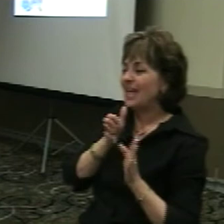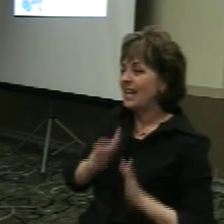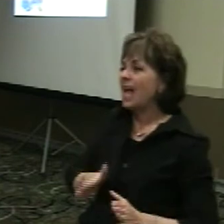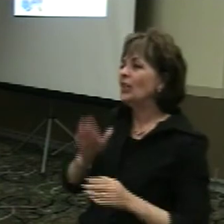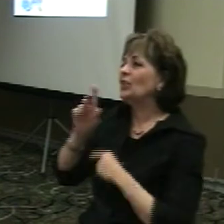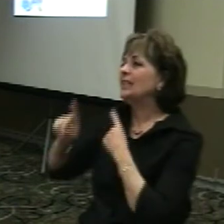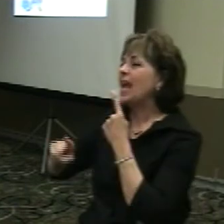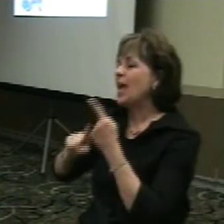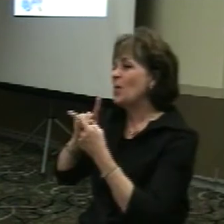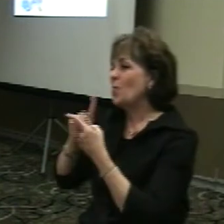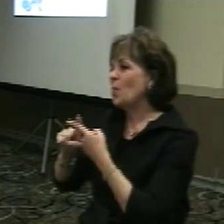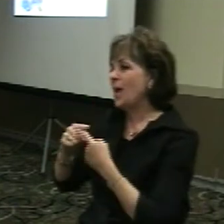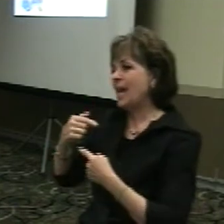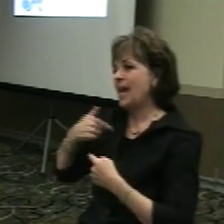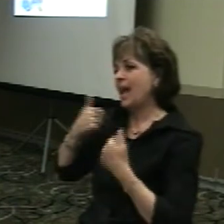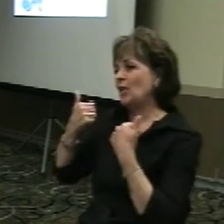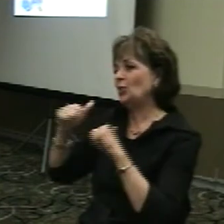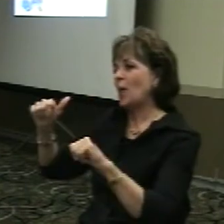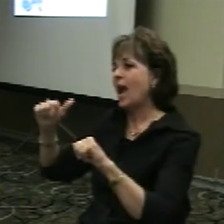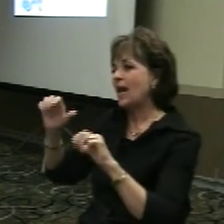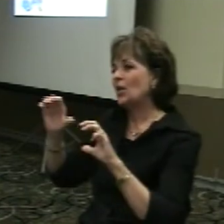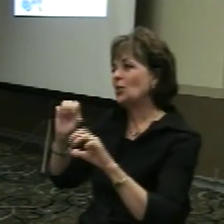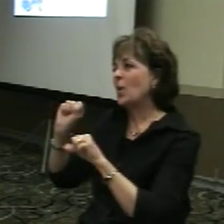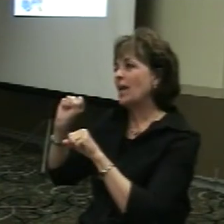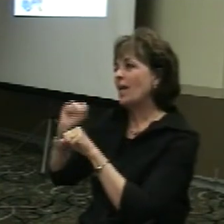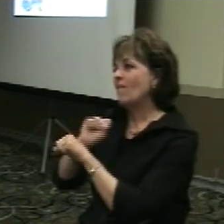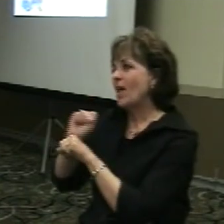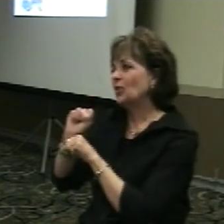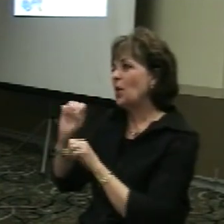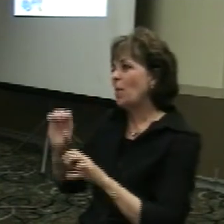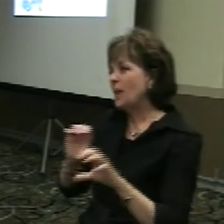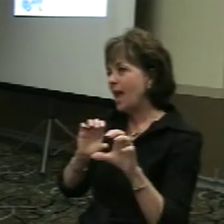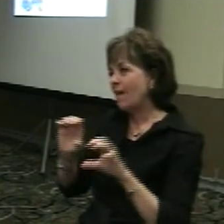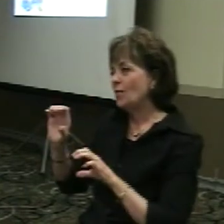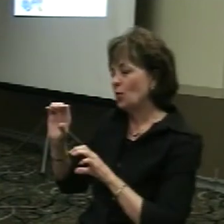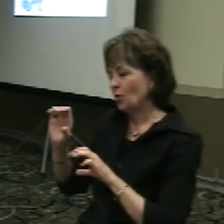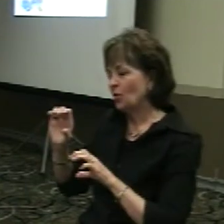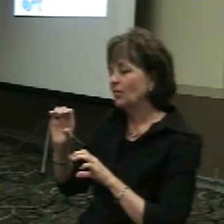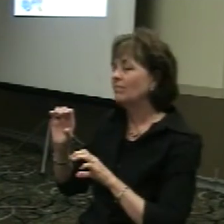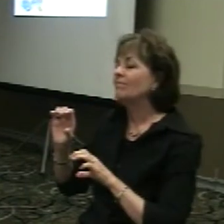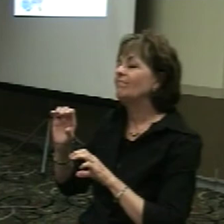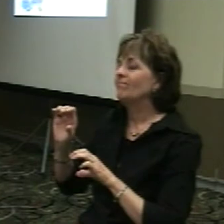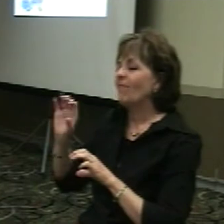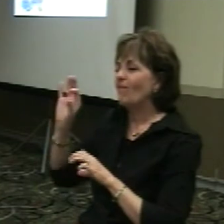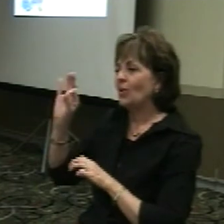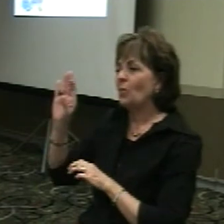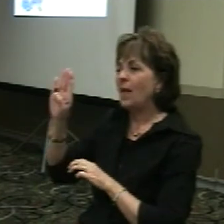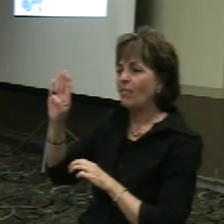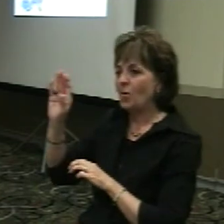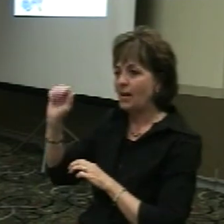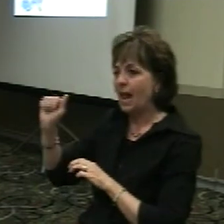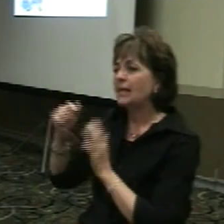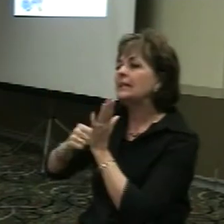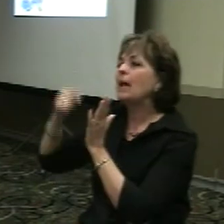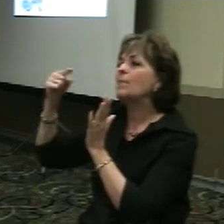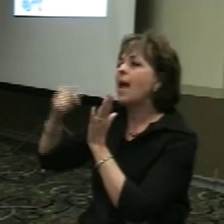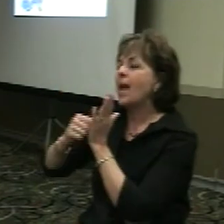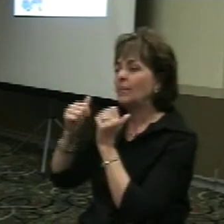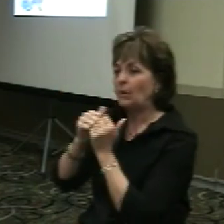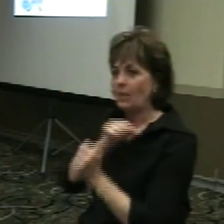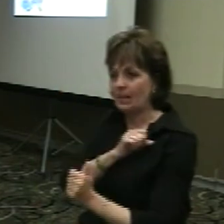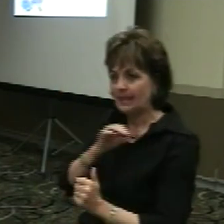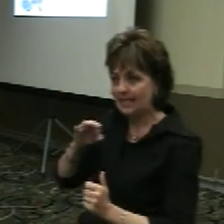And when I tried doing functional behavior analysis sometimes with staff